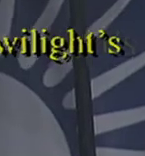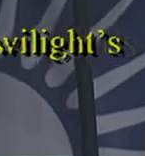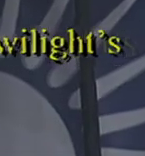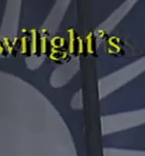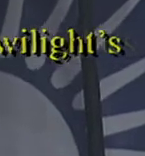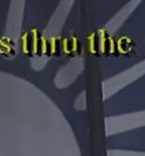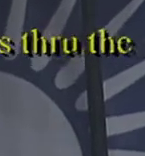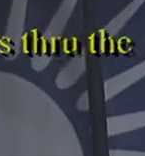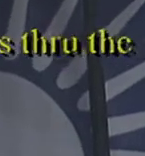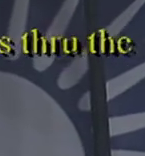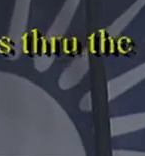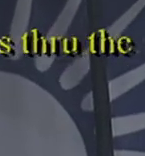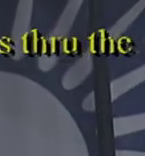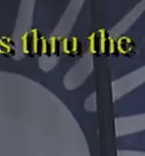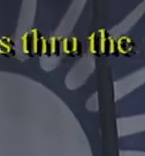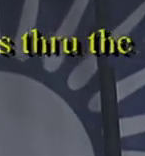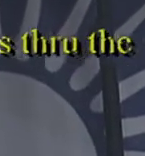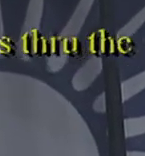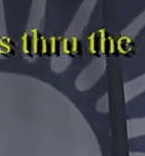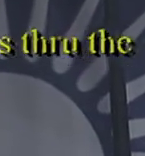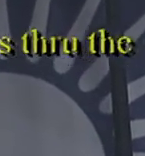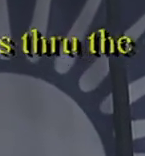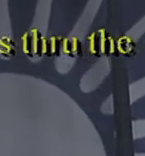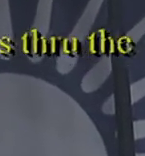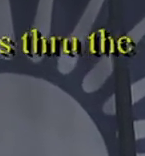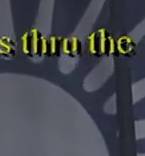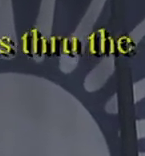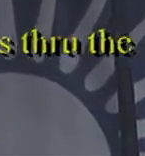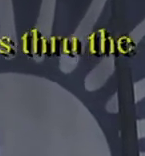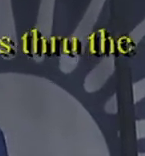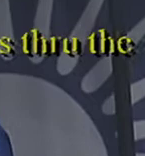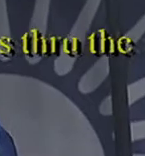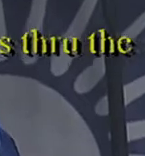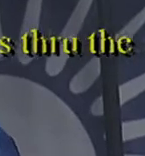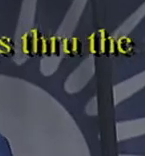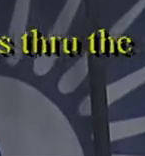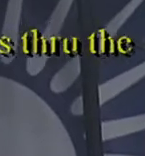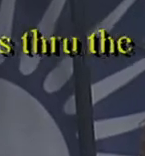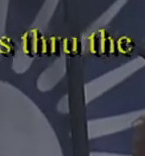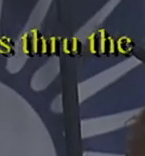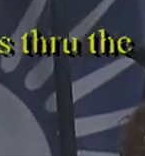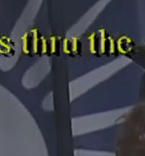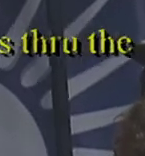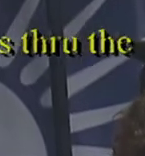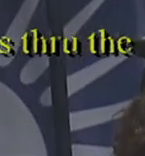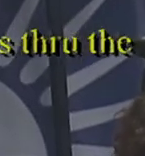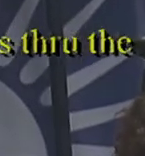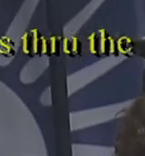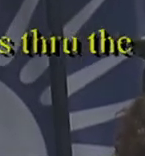gleaming, whose broad stripes and bright stars through the